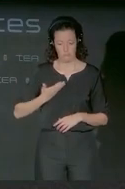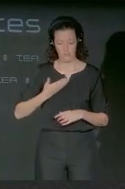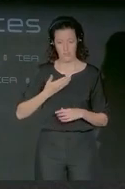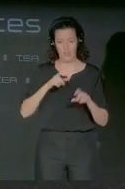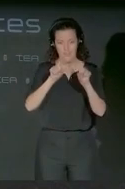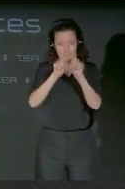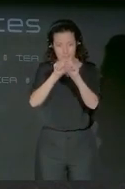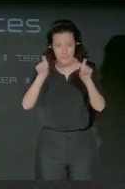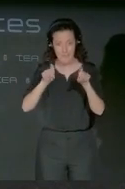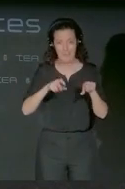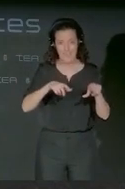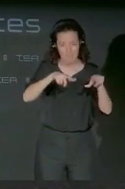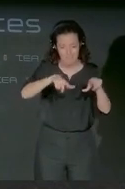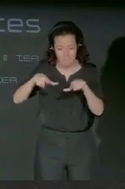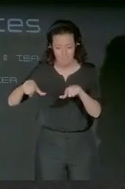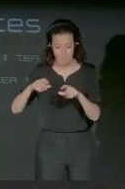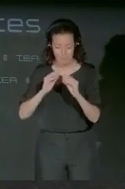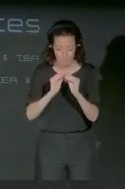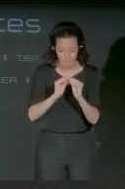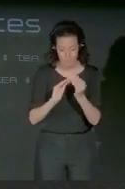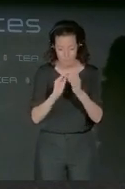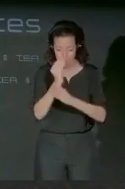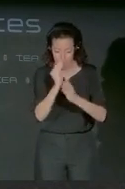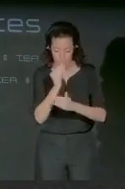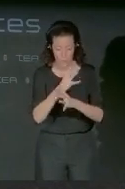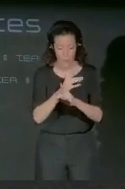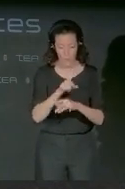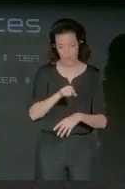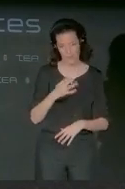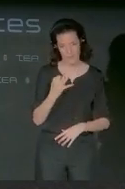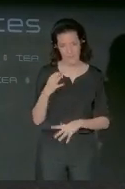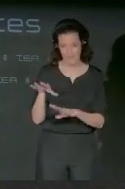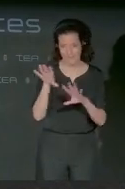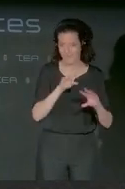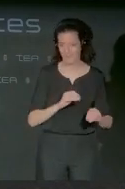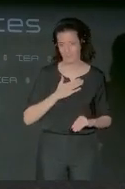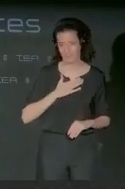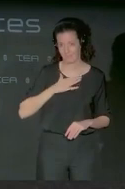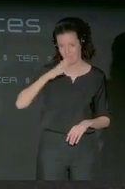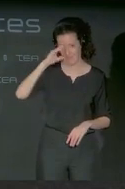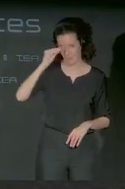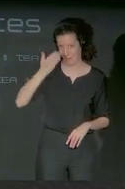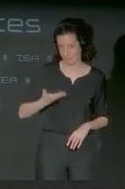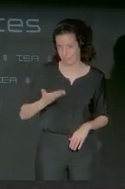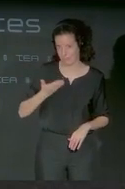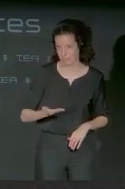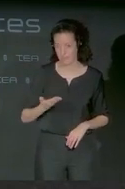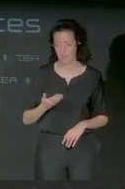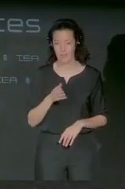Martin talked a lot about creating facility support measures and that there may not be a lot of new money on the table.